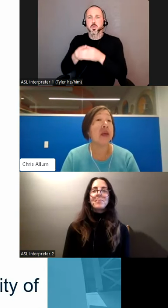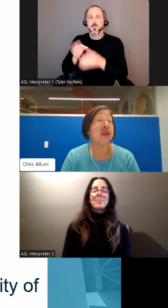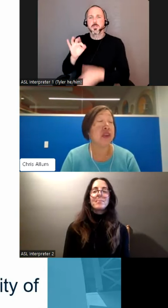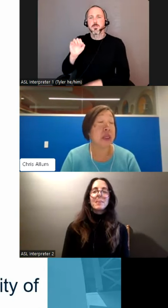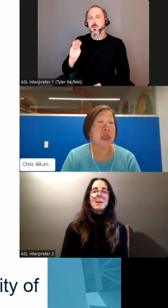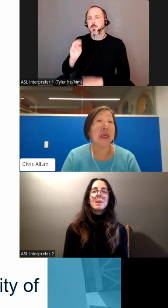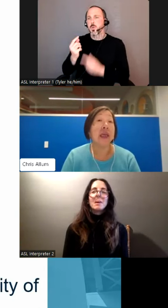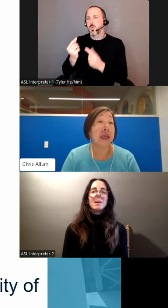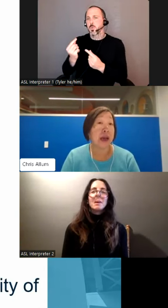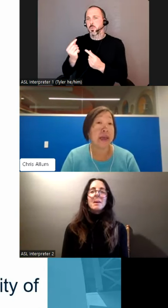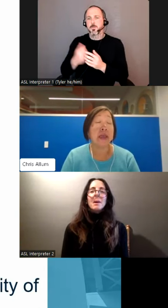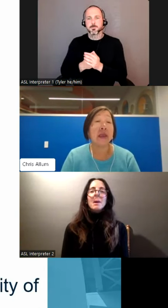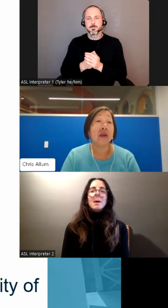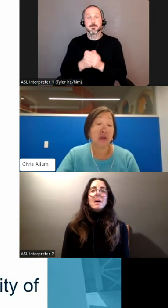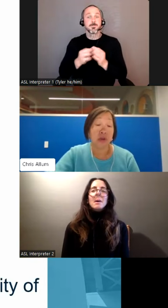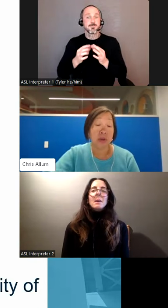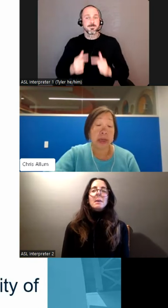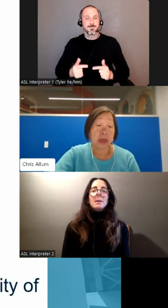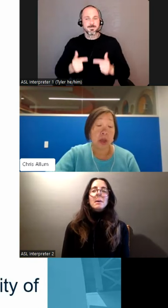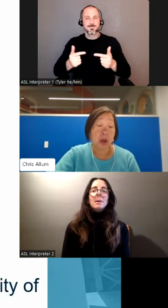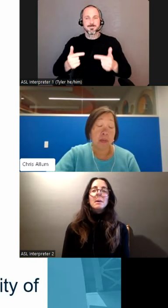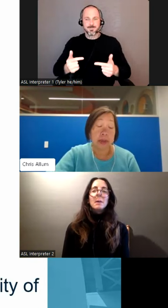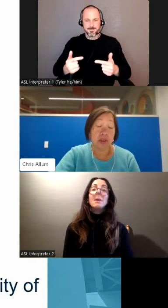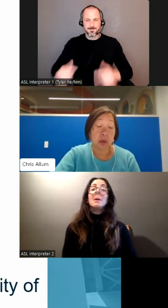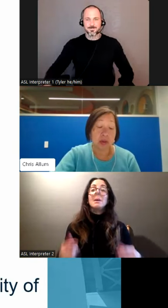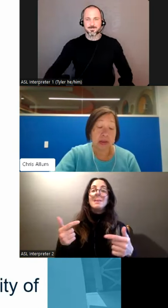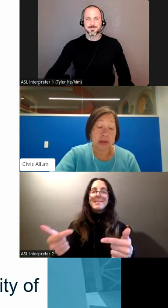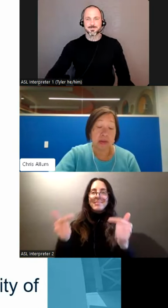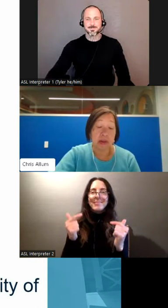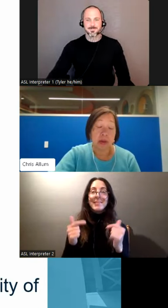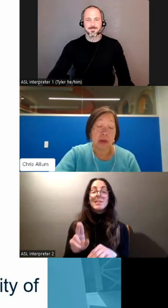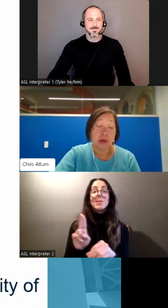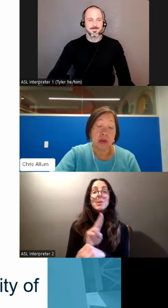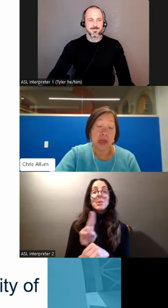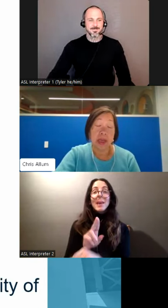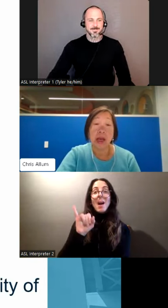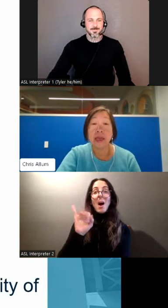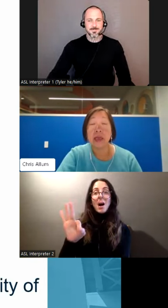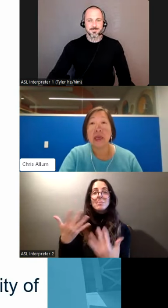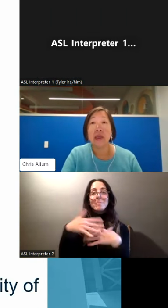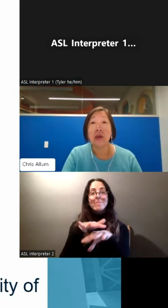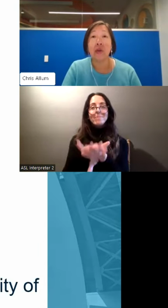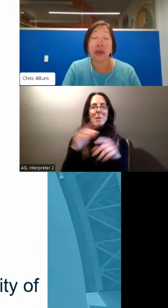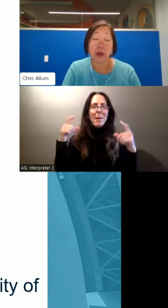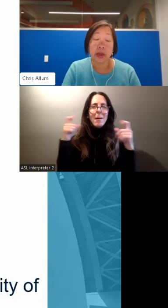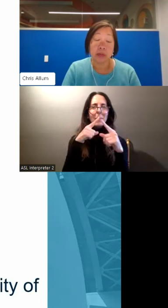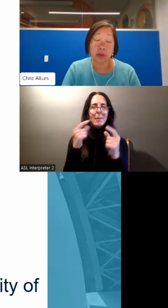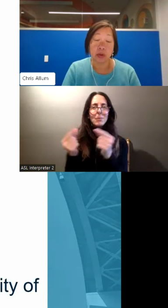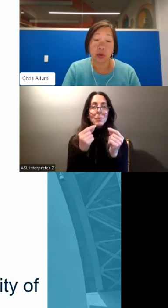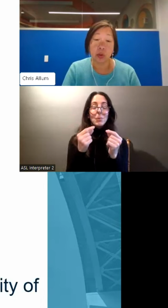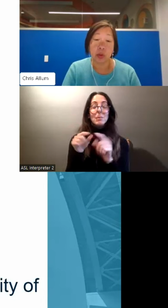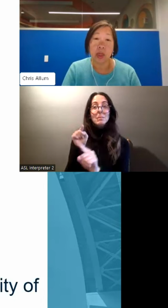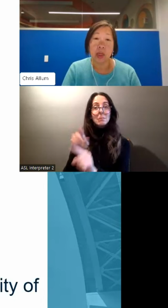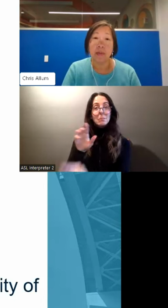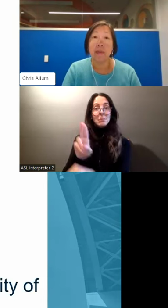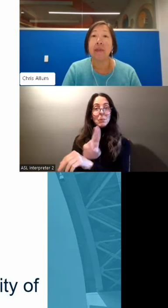they're leveraging AI to streamline complex processes. Using AI, they are able